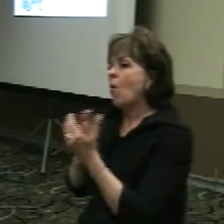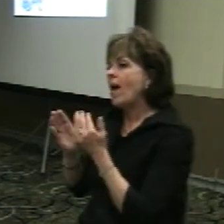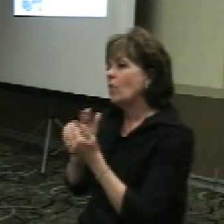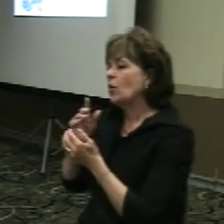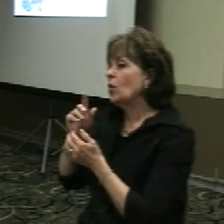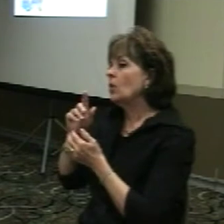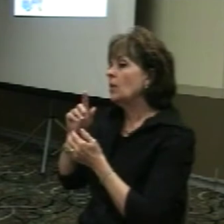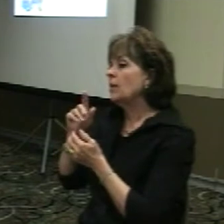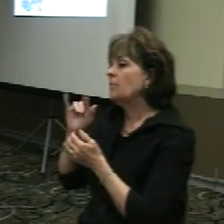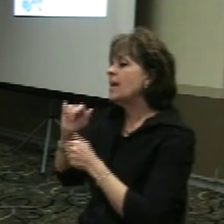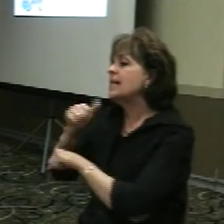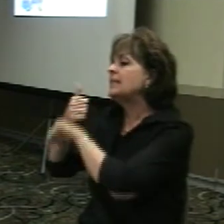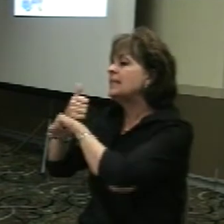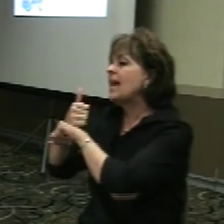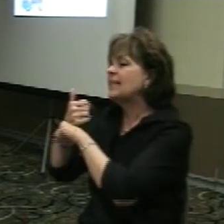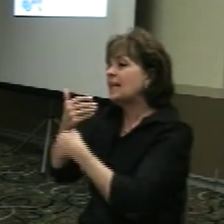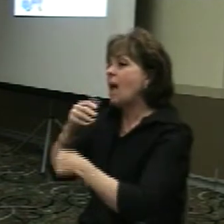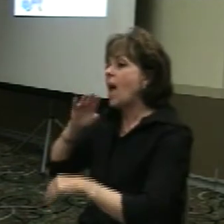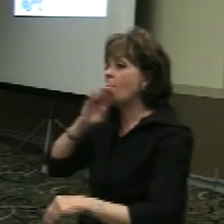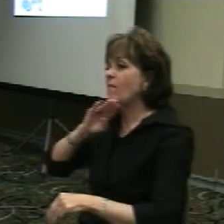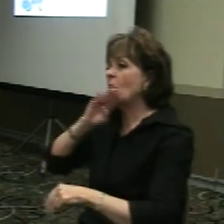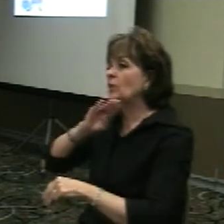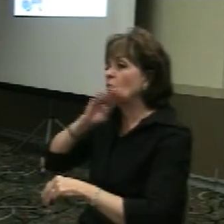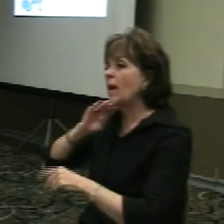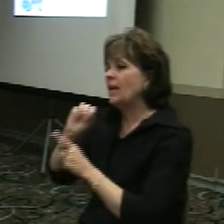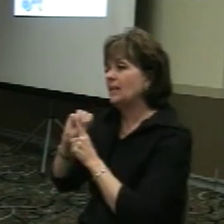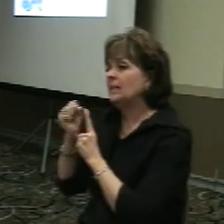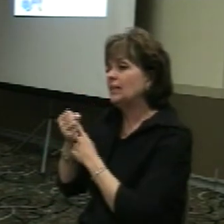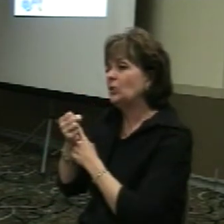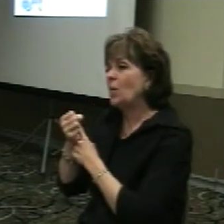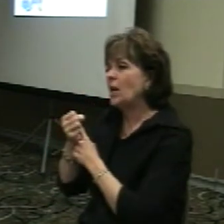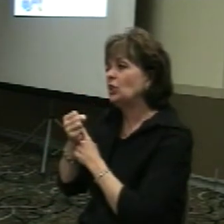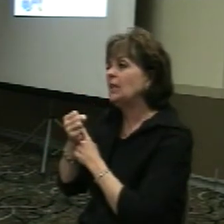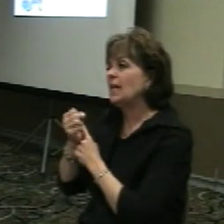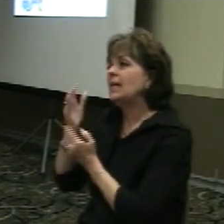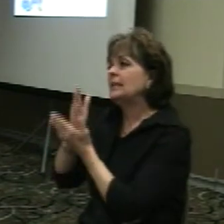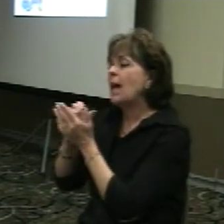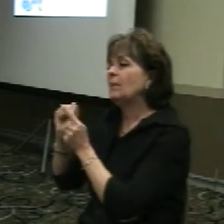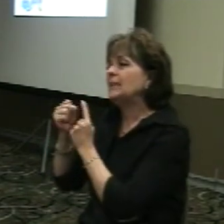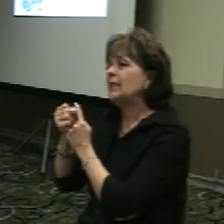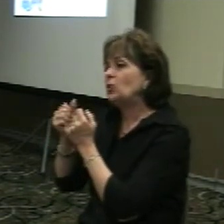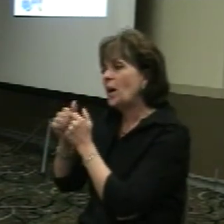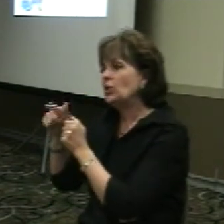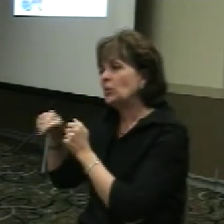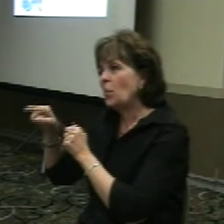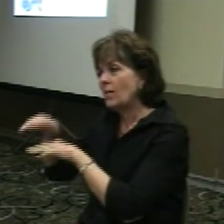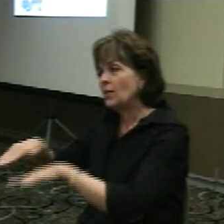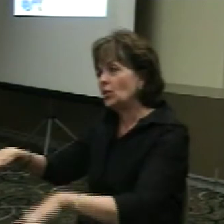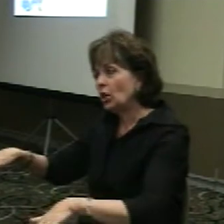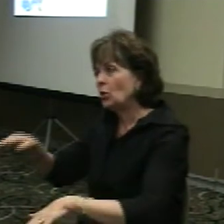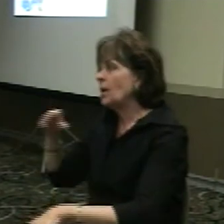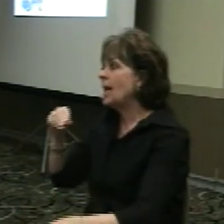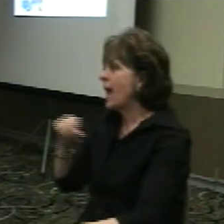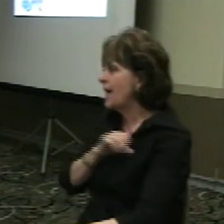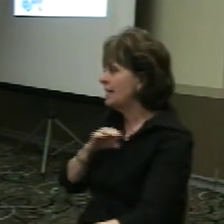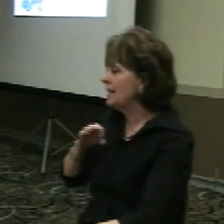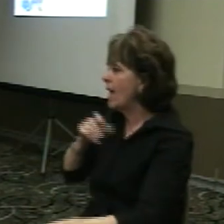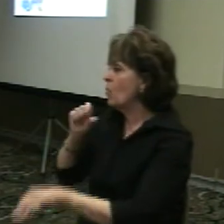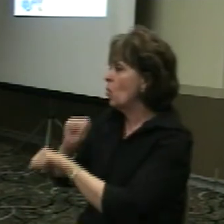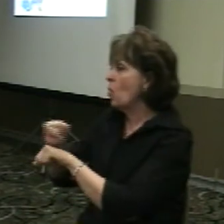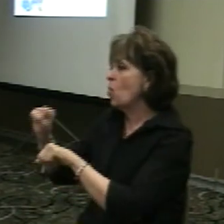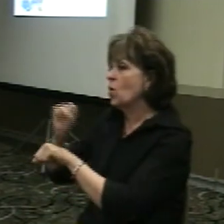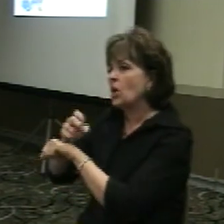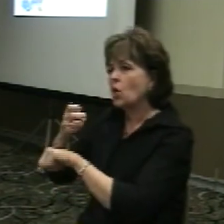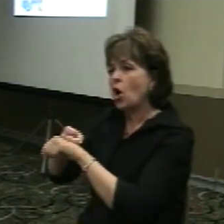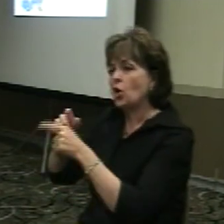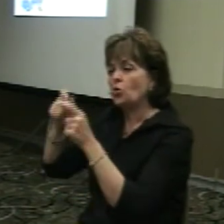However, what it does is set up a very frustrating situation, in some situations with children Mm-hmm. and staff who are working very